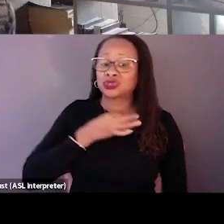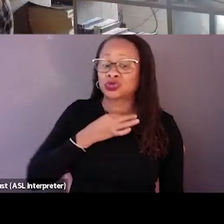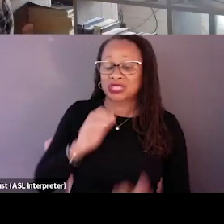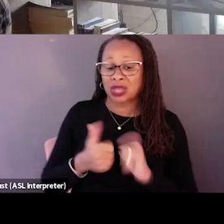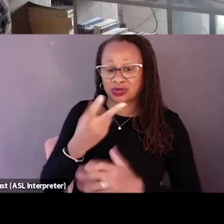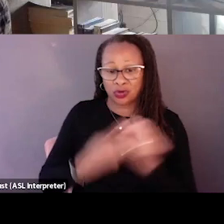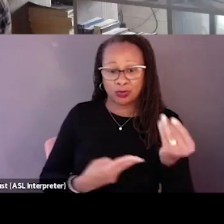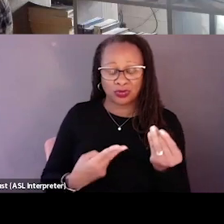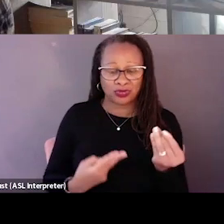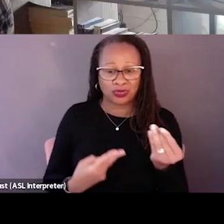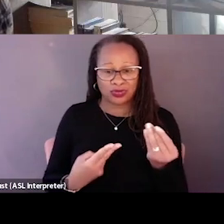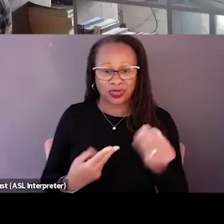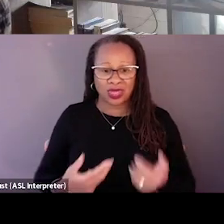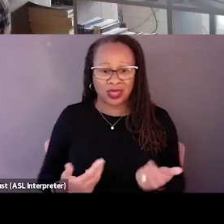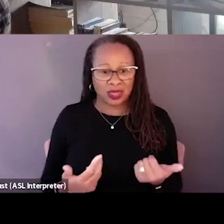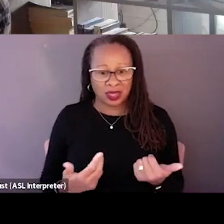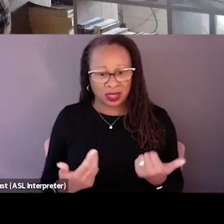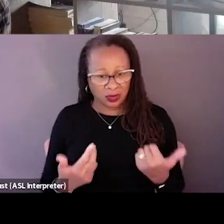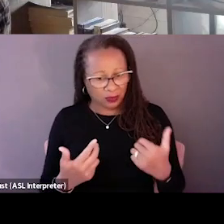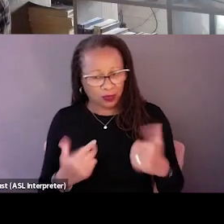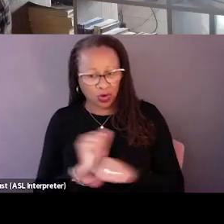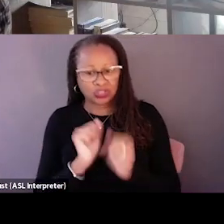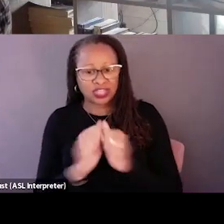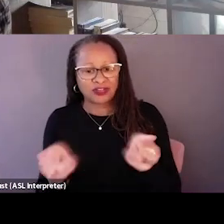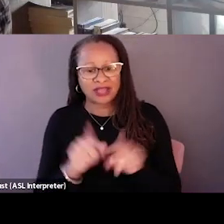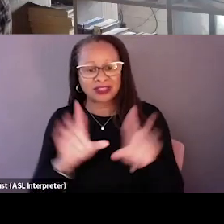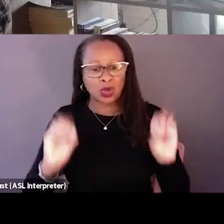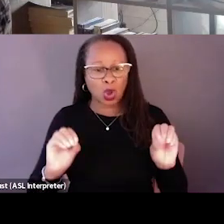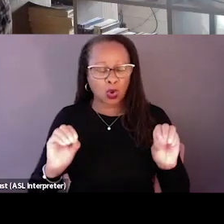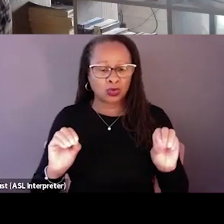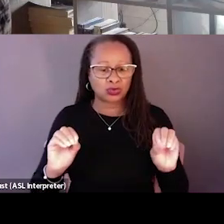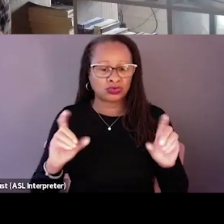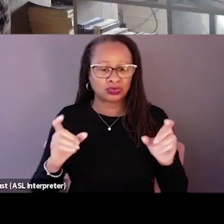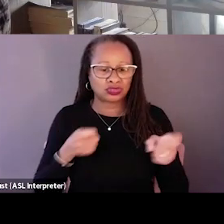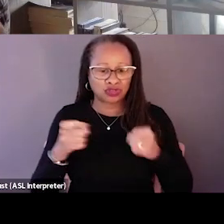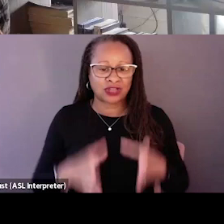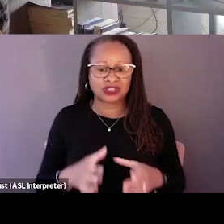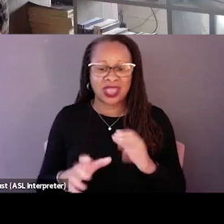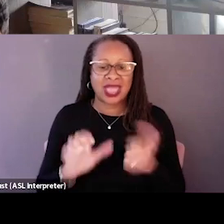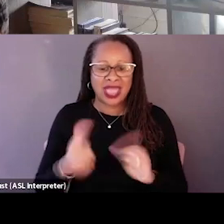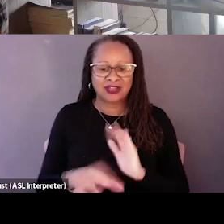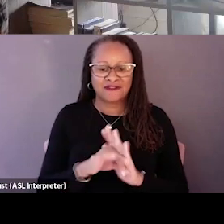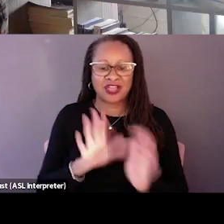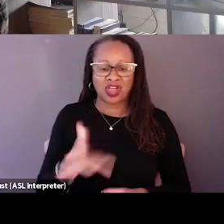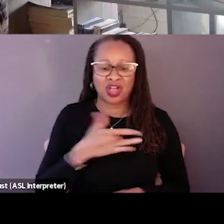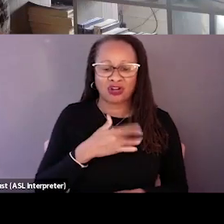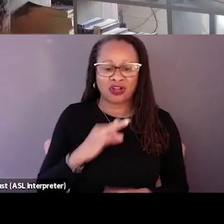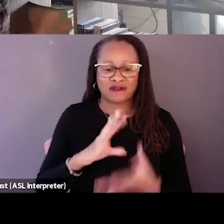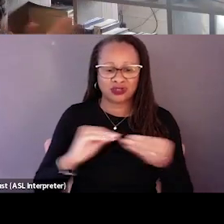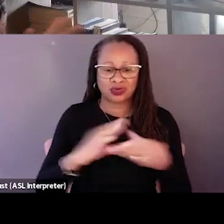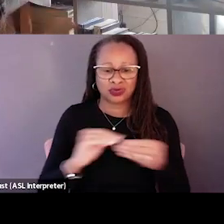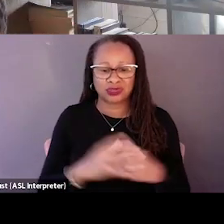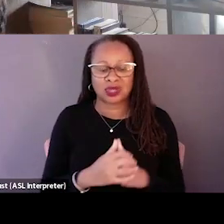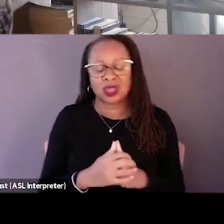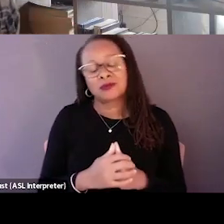both work together as co-directors and how you find the heart of the story, just